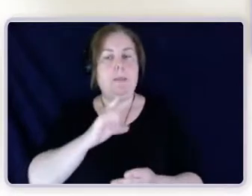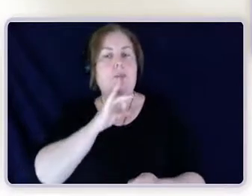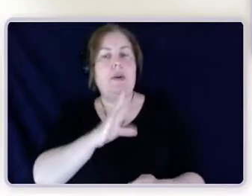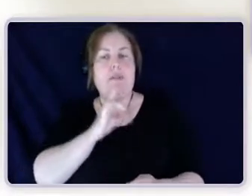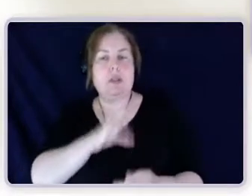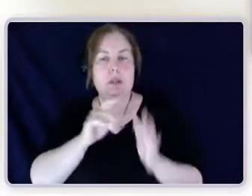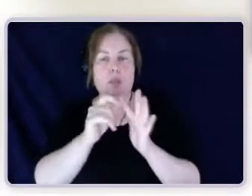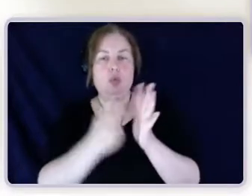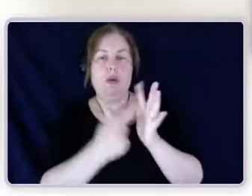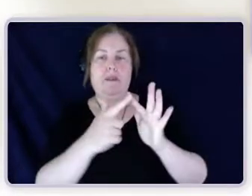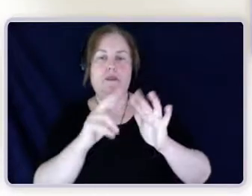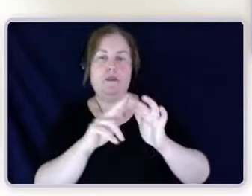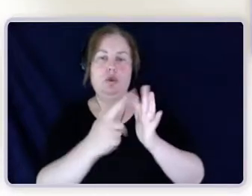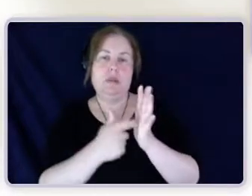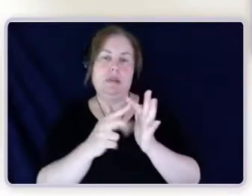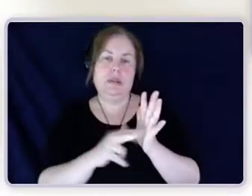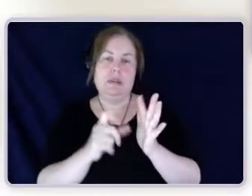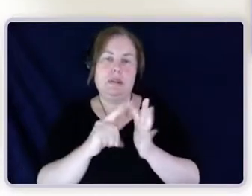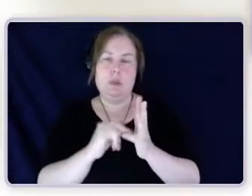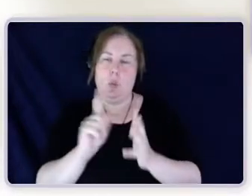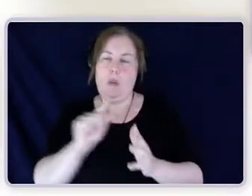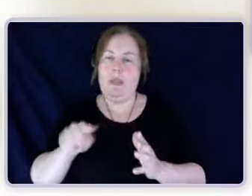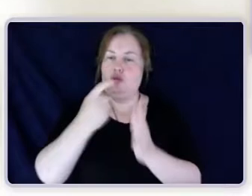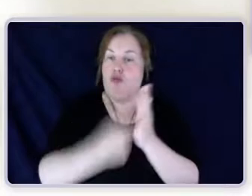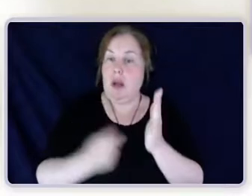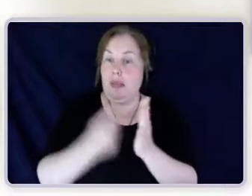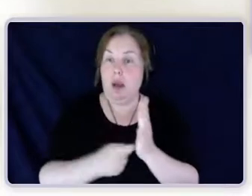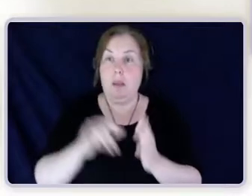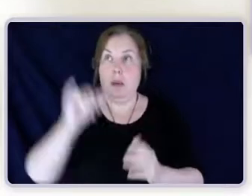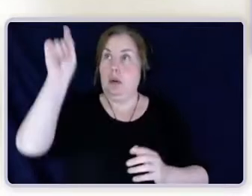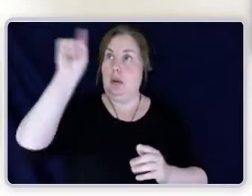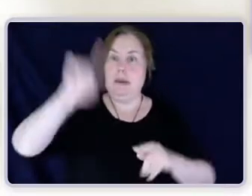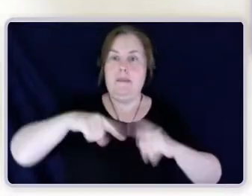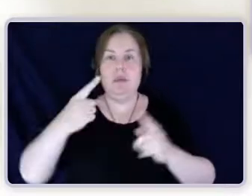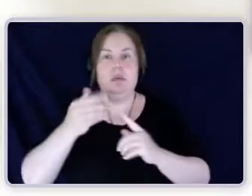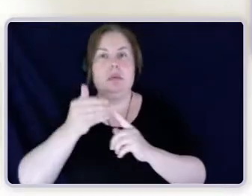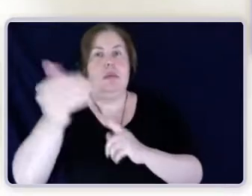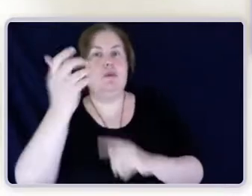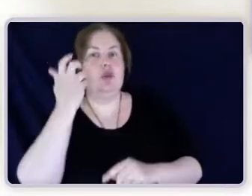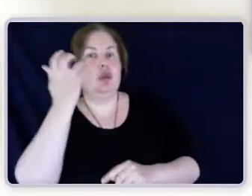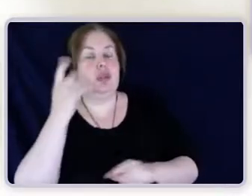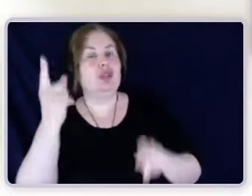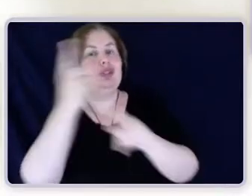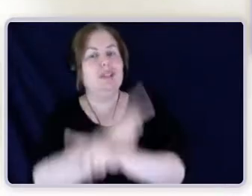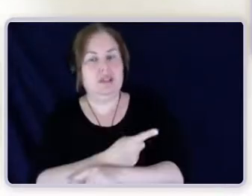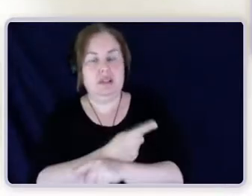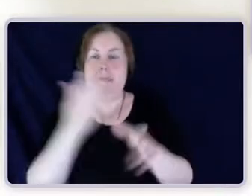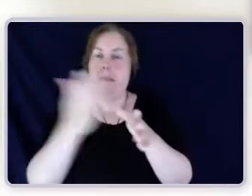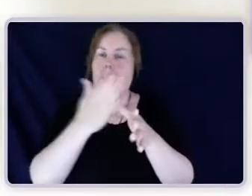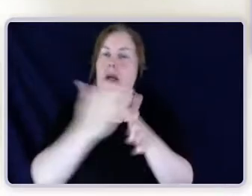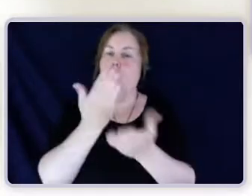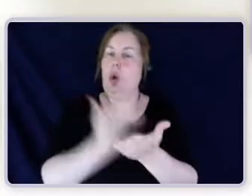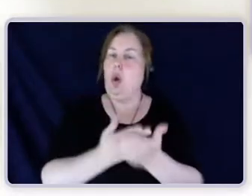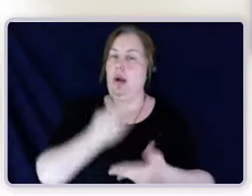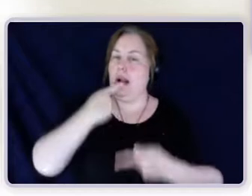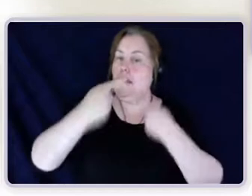time and depending on the person's individual circumstances and depending on the information that they have as well. They might be able to process that